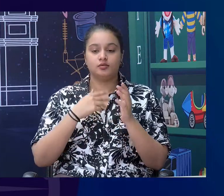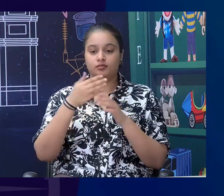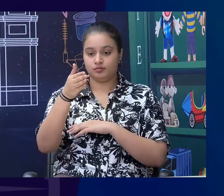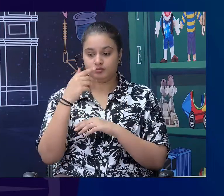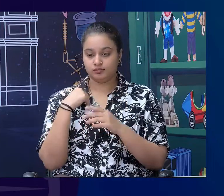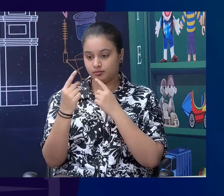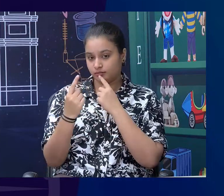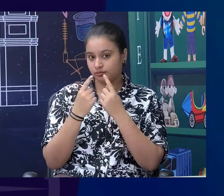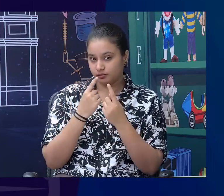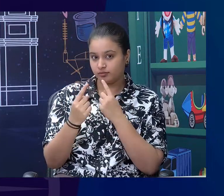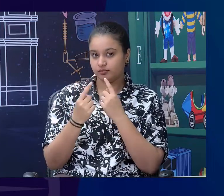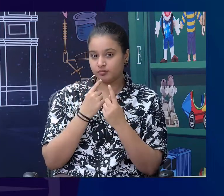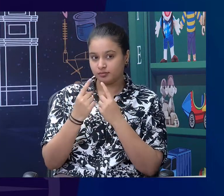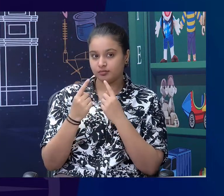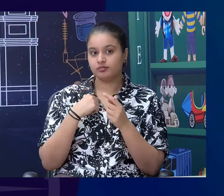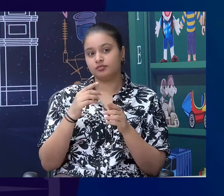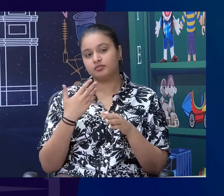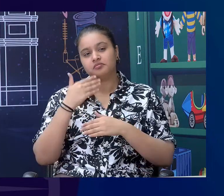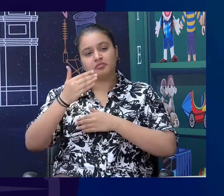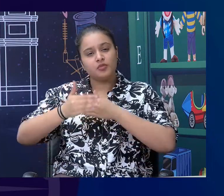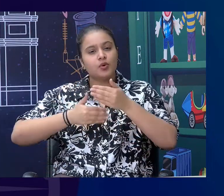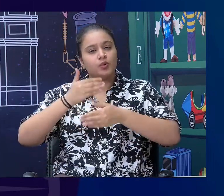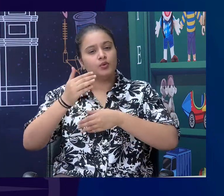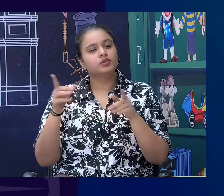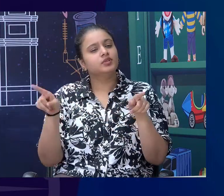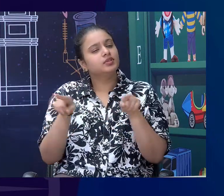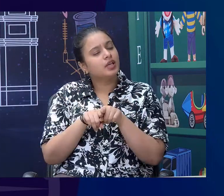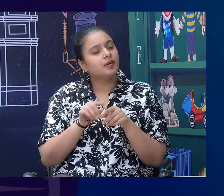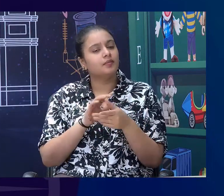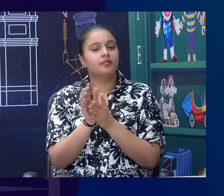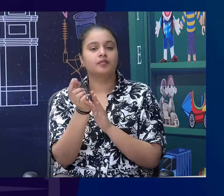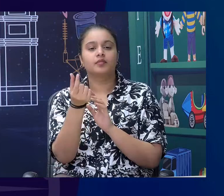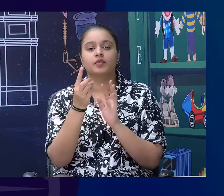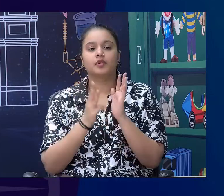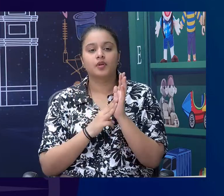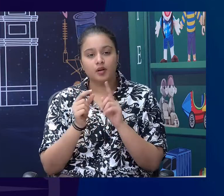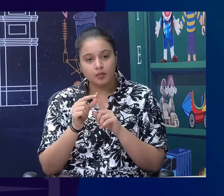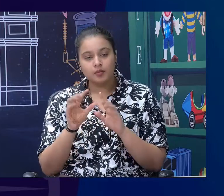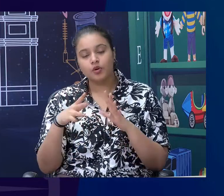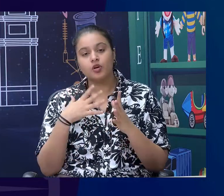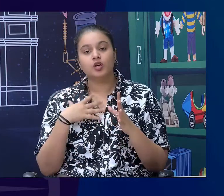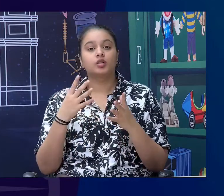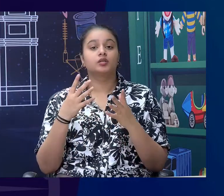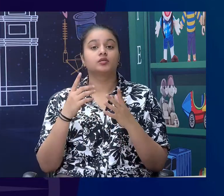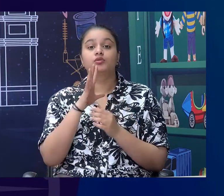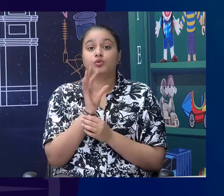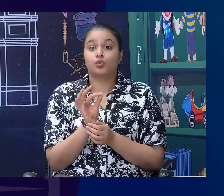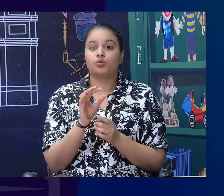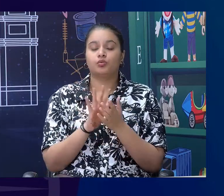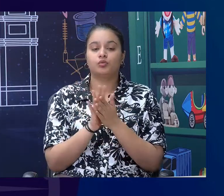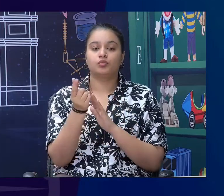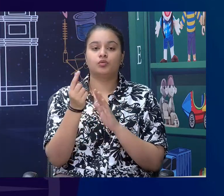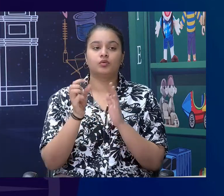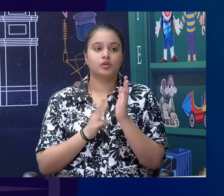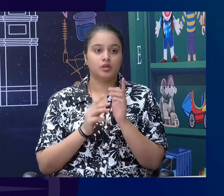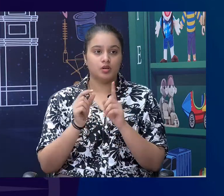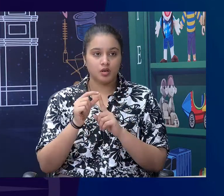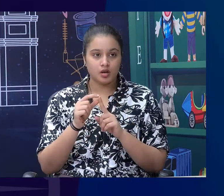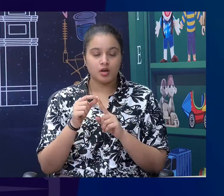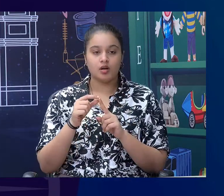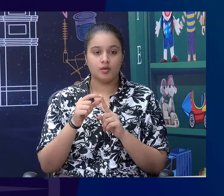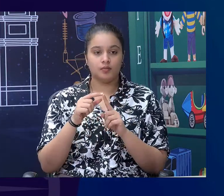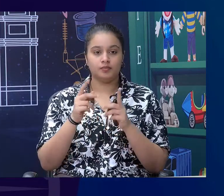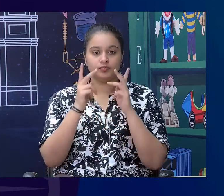camel. Camel continues to say hump. And then he gets the actual hump. So children, if you look on your